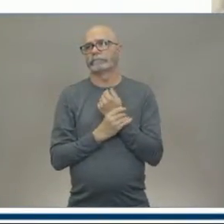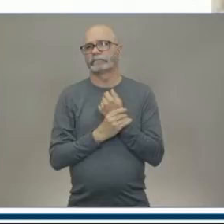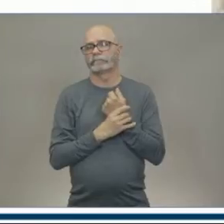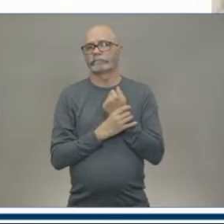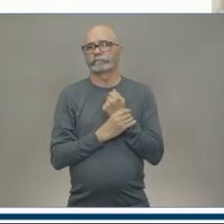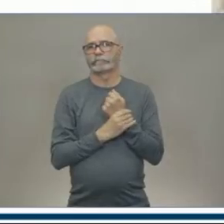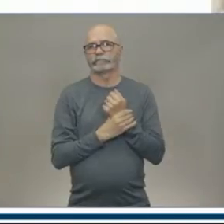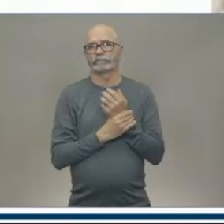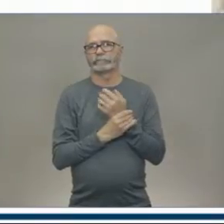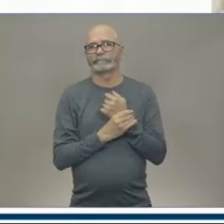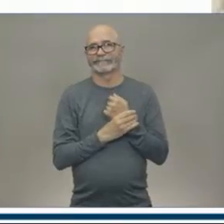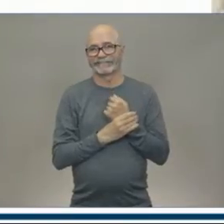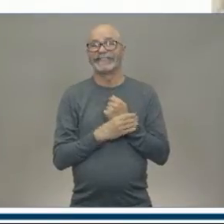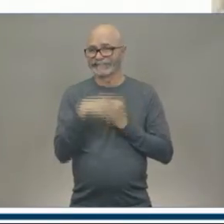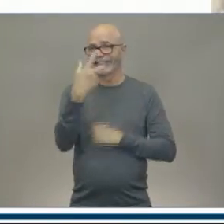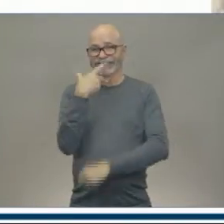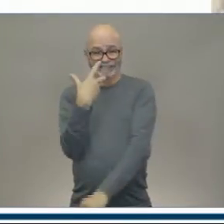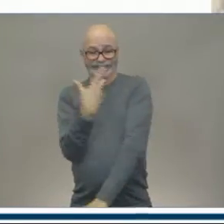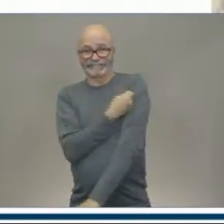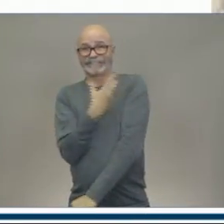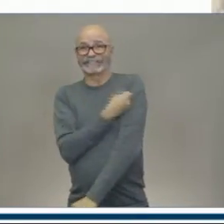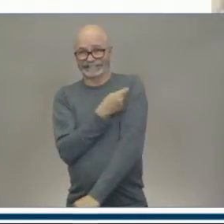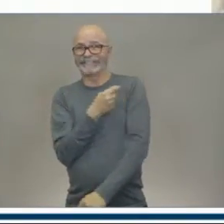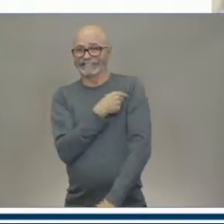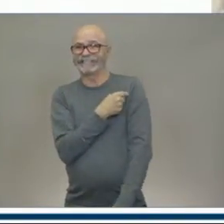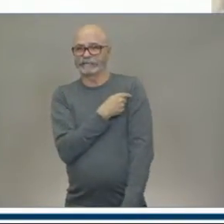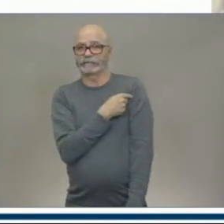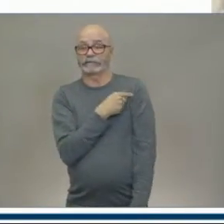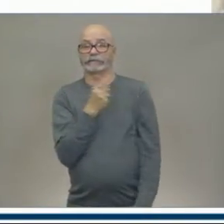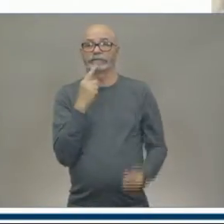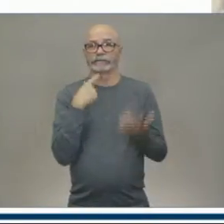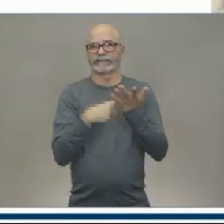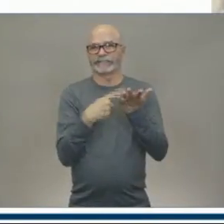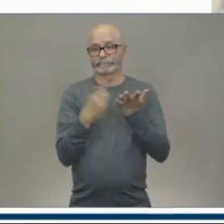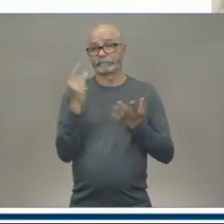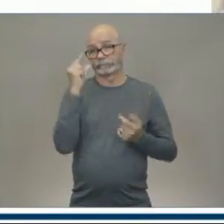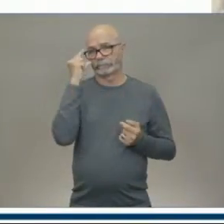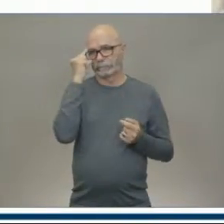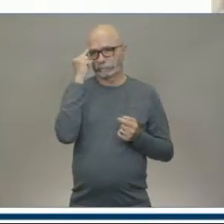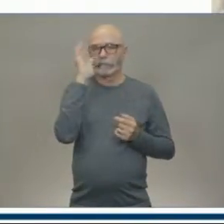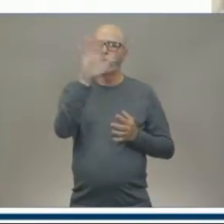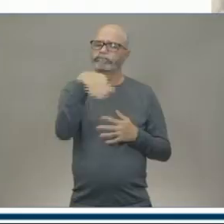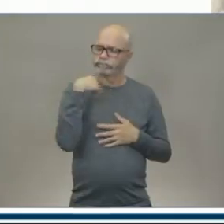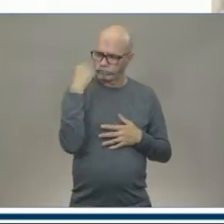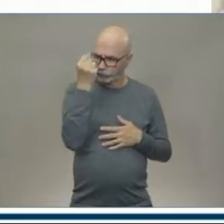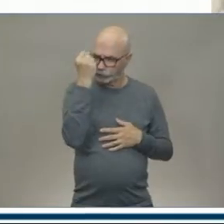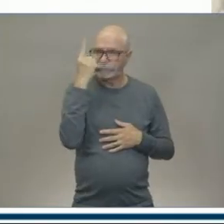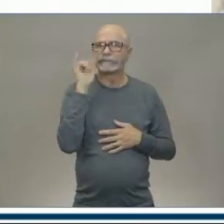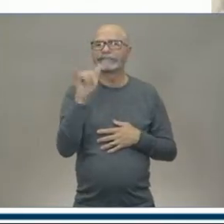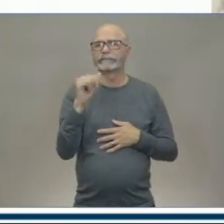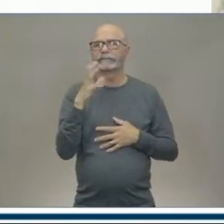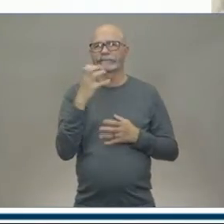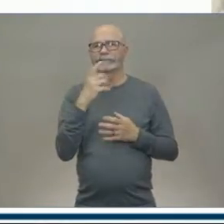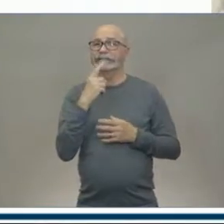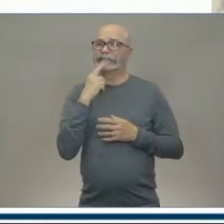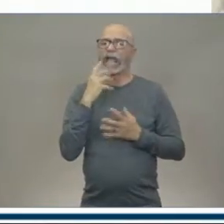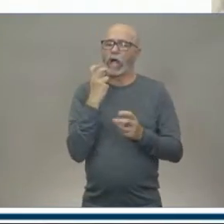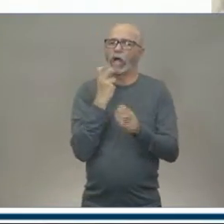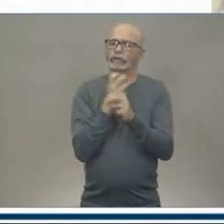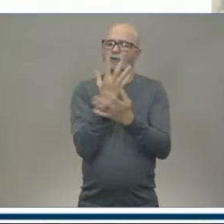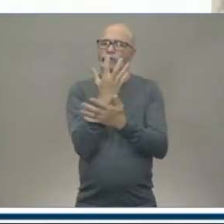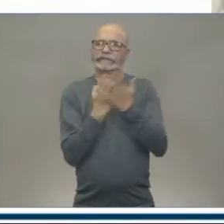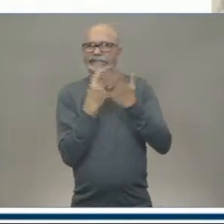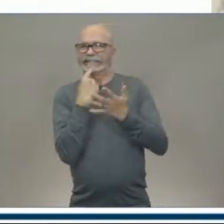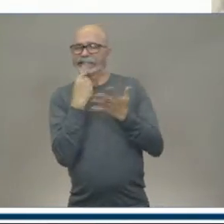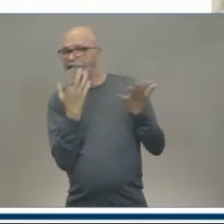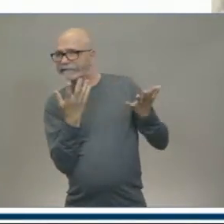vaccines being administered and rolled out, and I understand that we're in a very early stage and nothing is certain. You described